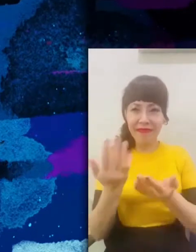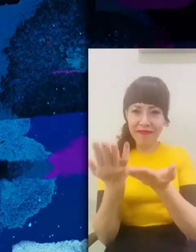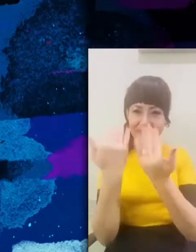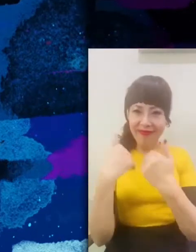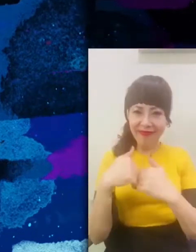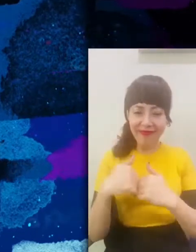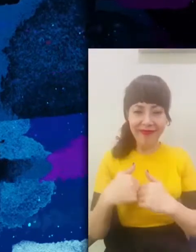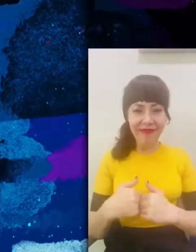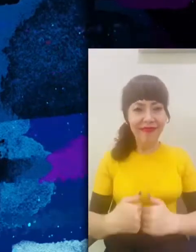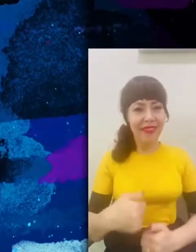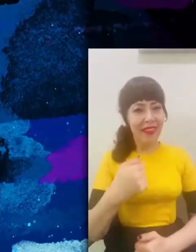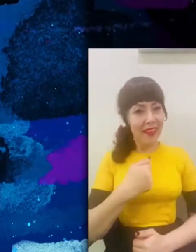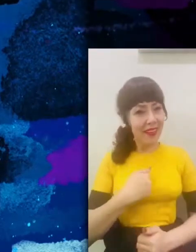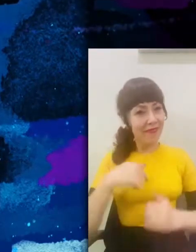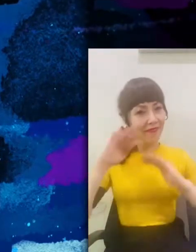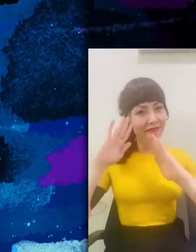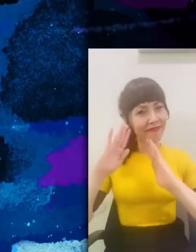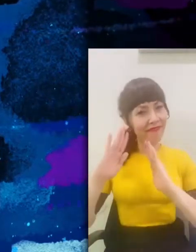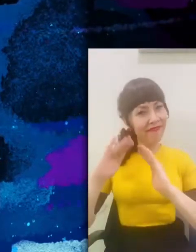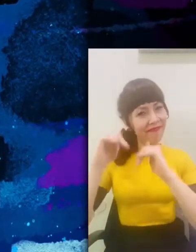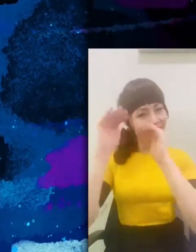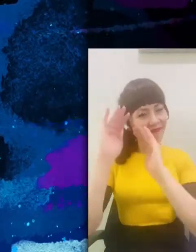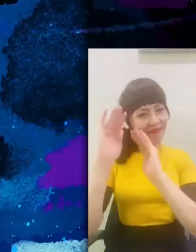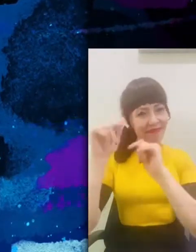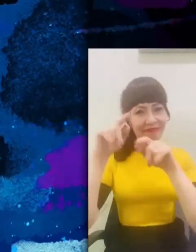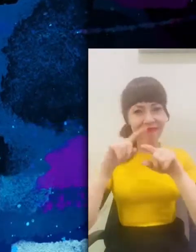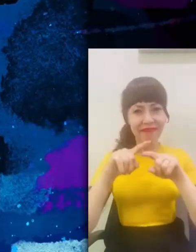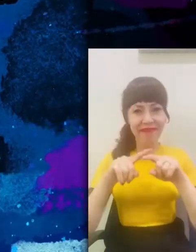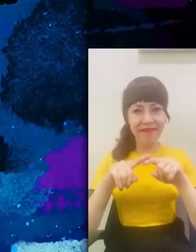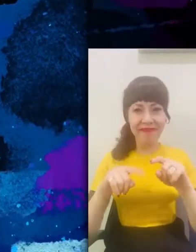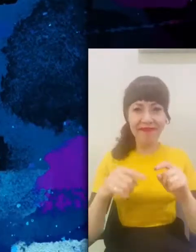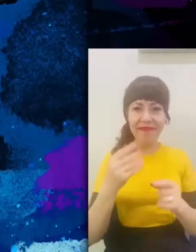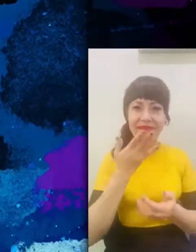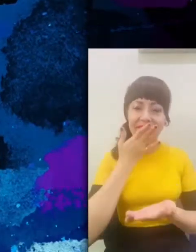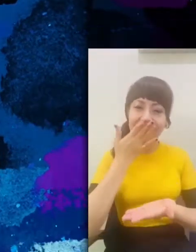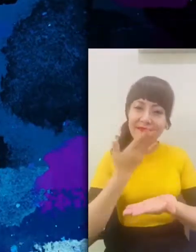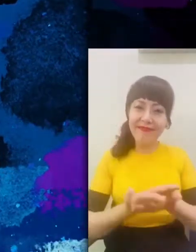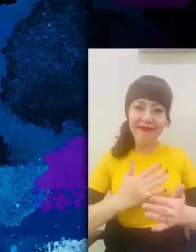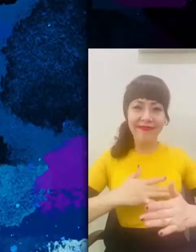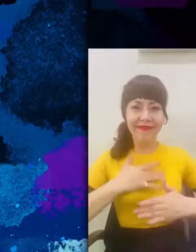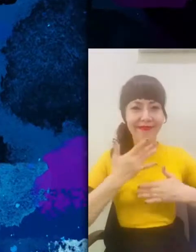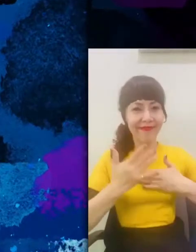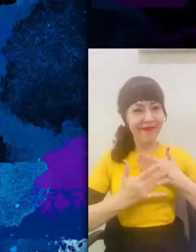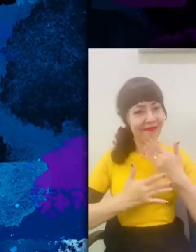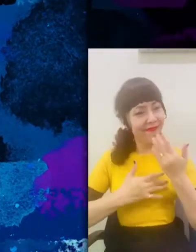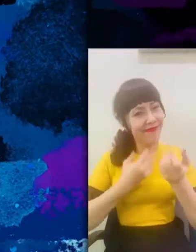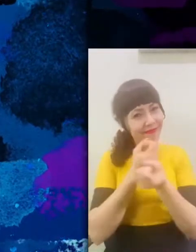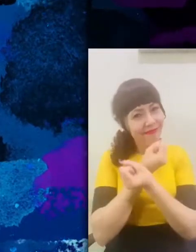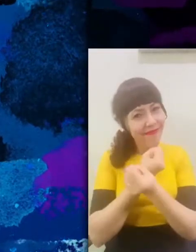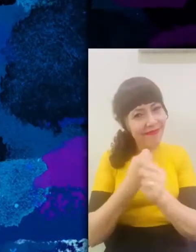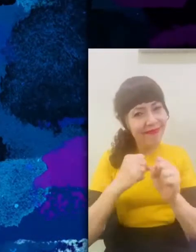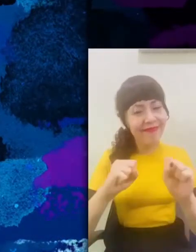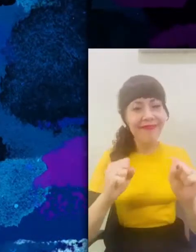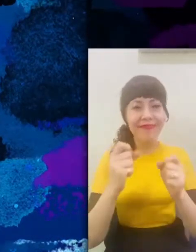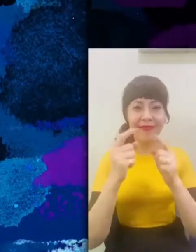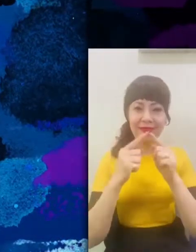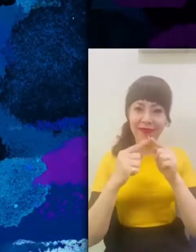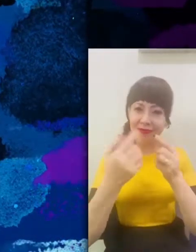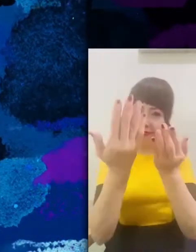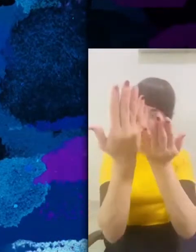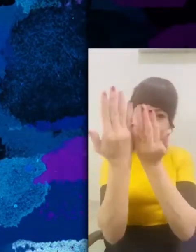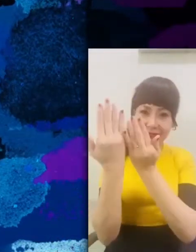and come. And I hope by thy good pleasure, safely